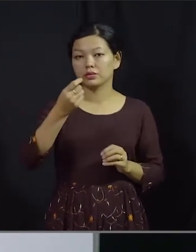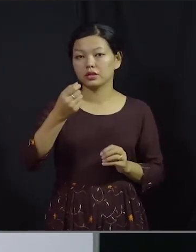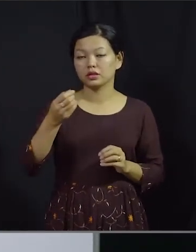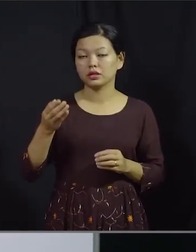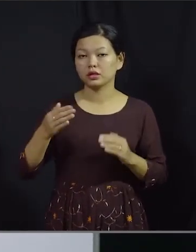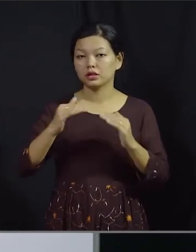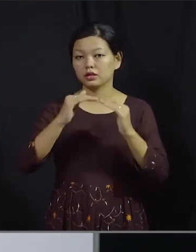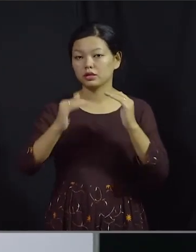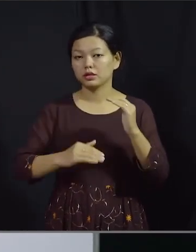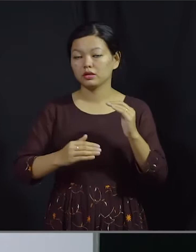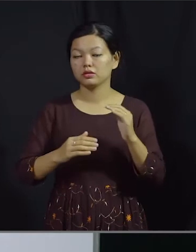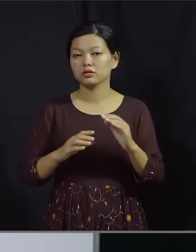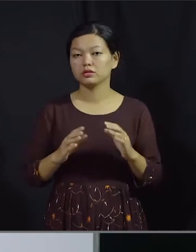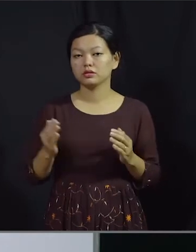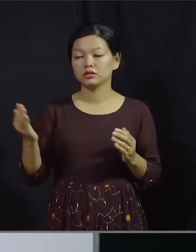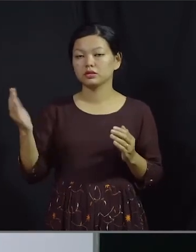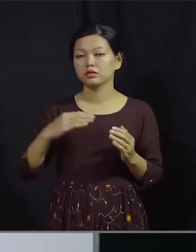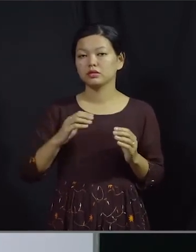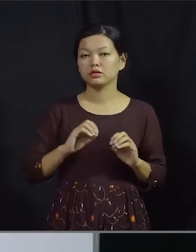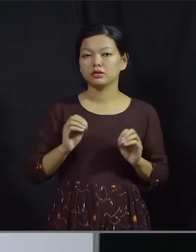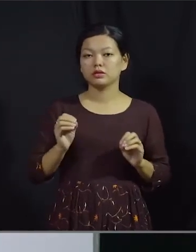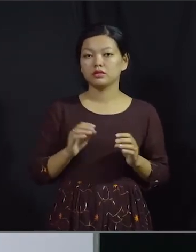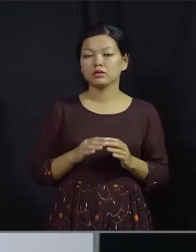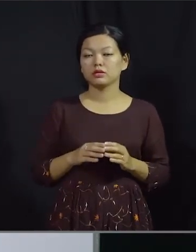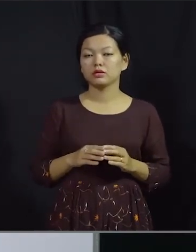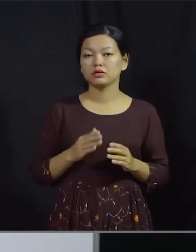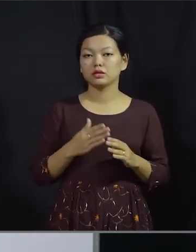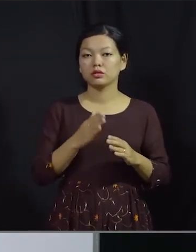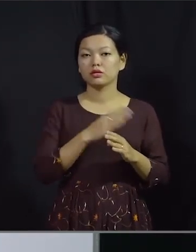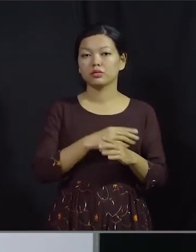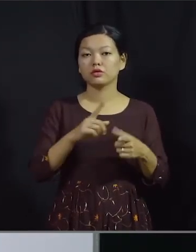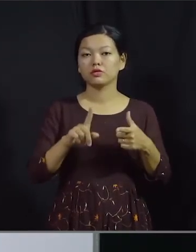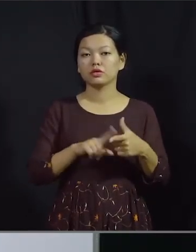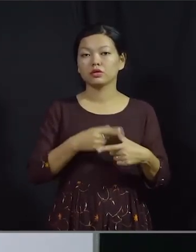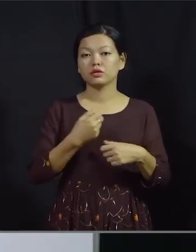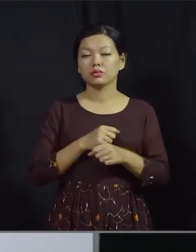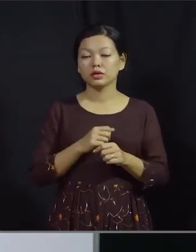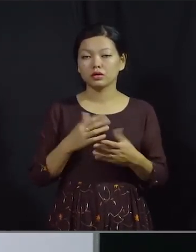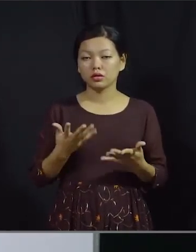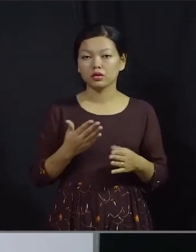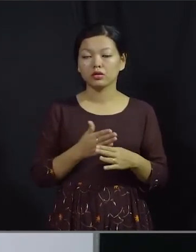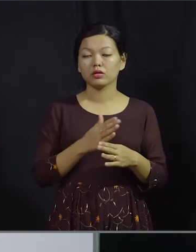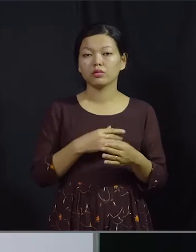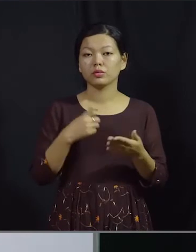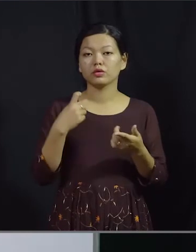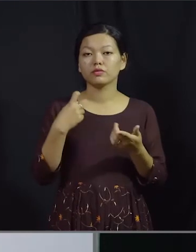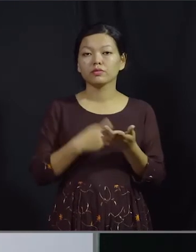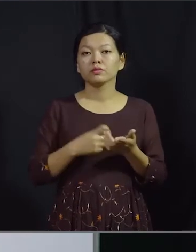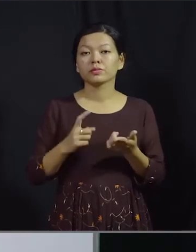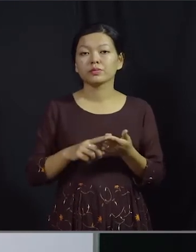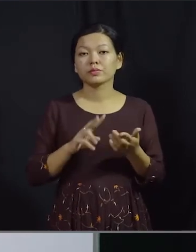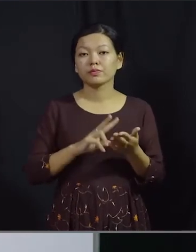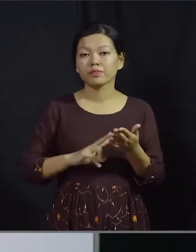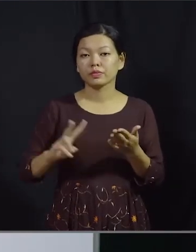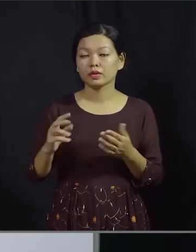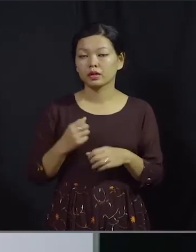will not be journal before you prepare revaluation account. So you will have to prepare revaluation account to get whether there is profit or